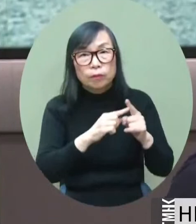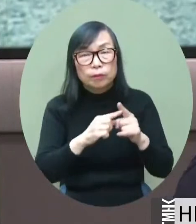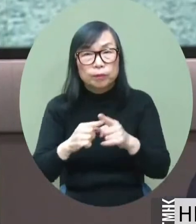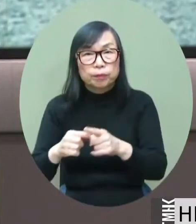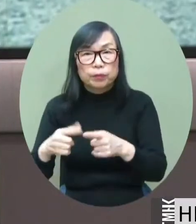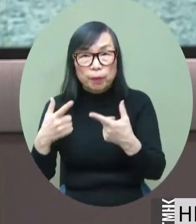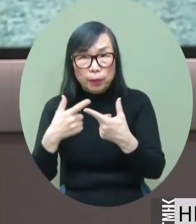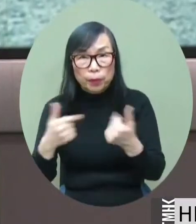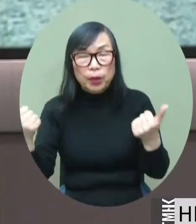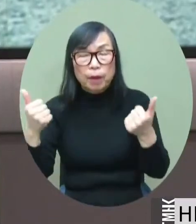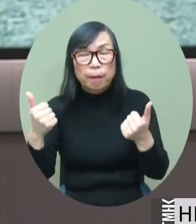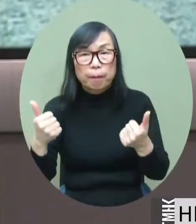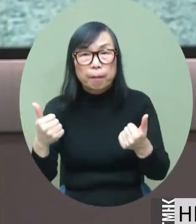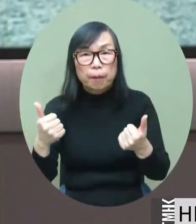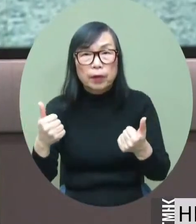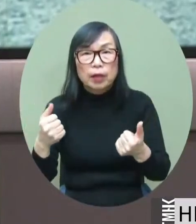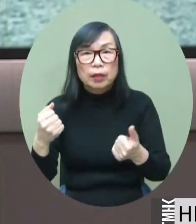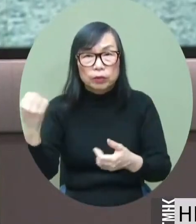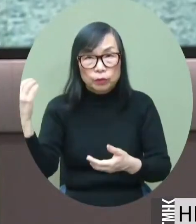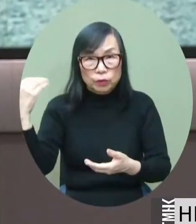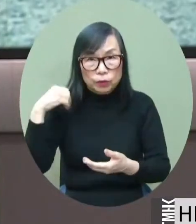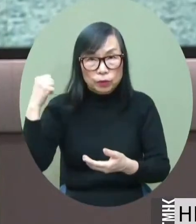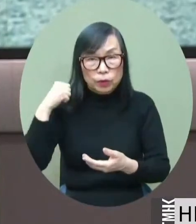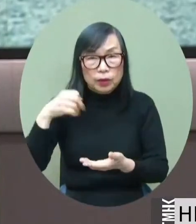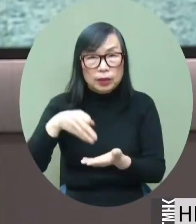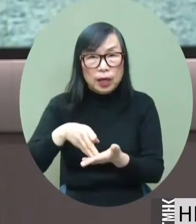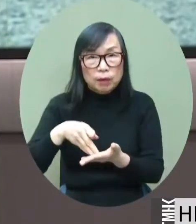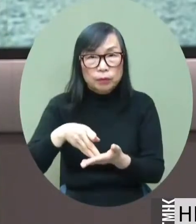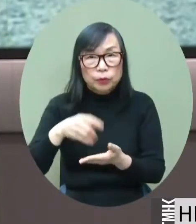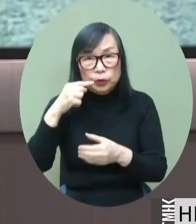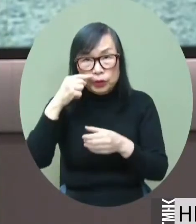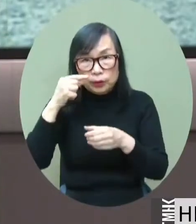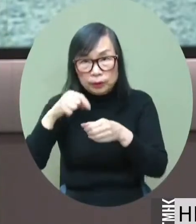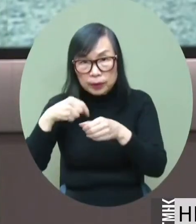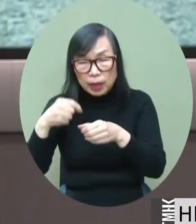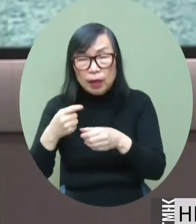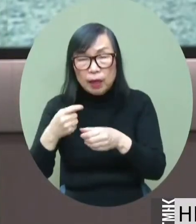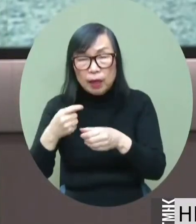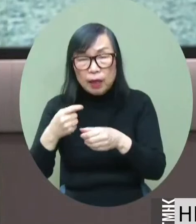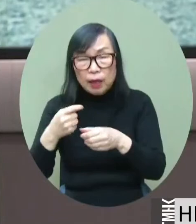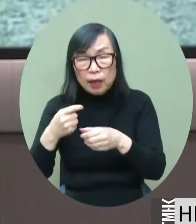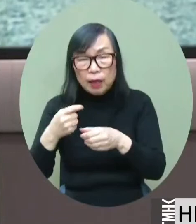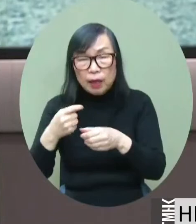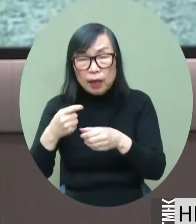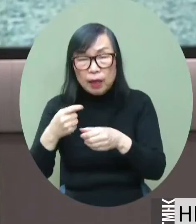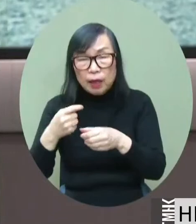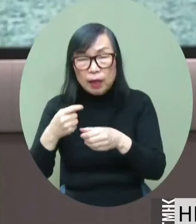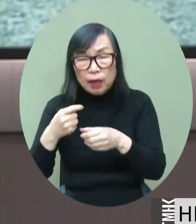helping as well. We hope the public can cooperate and take part in